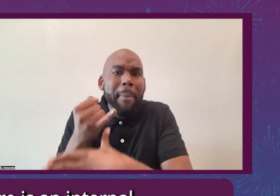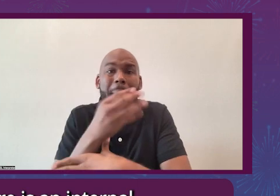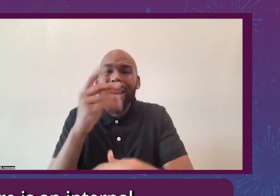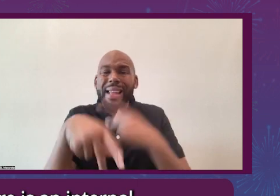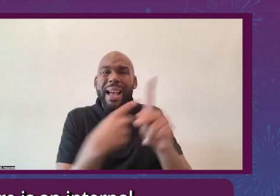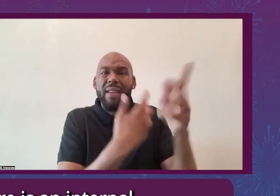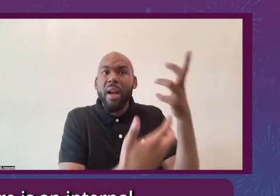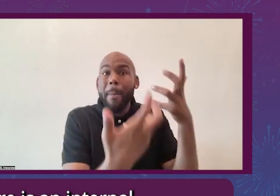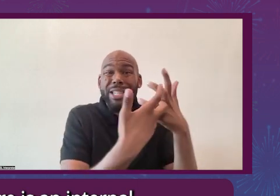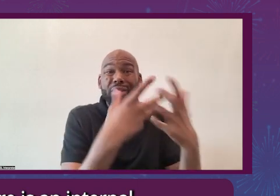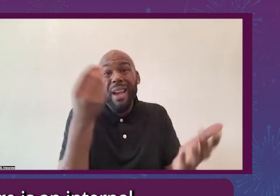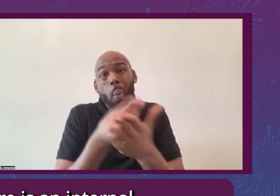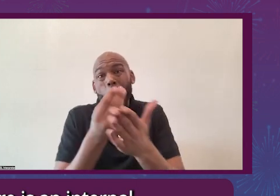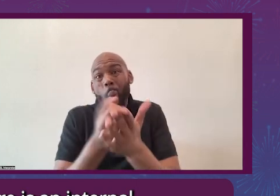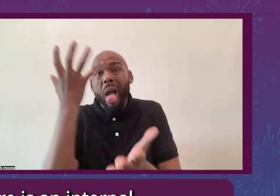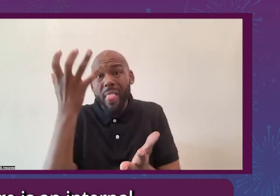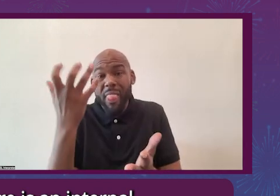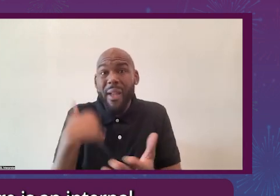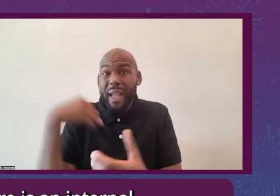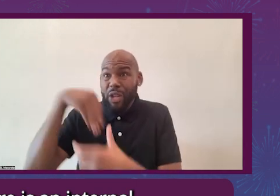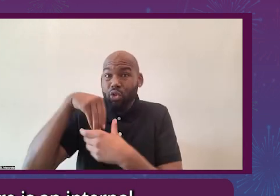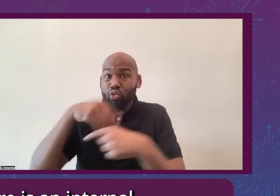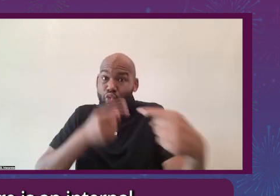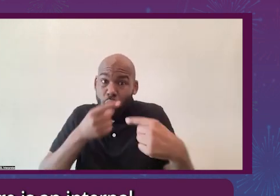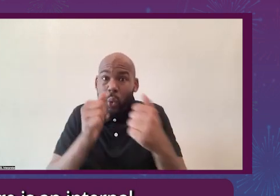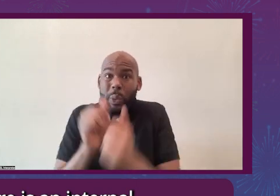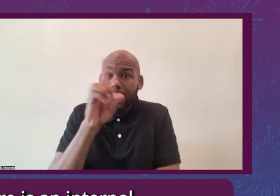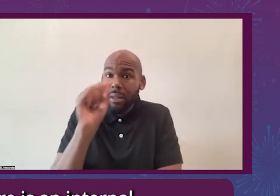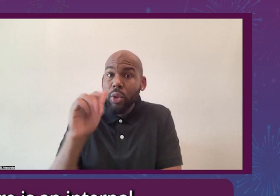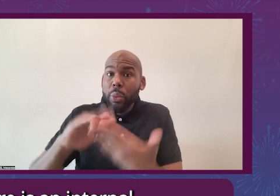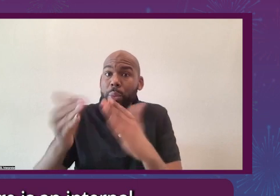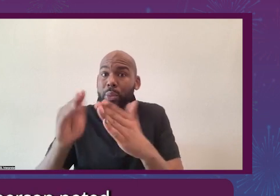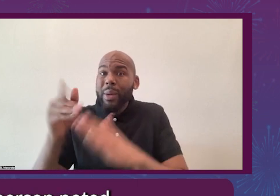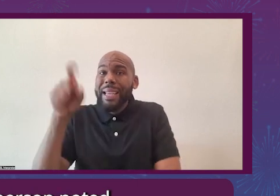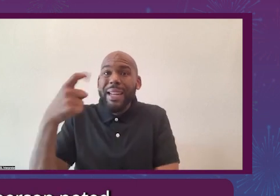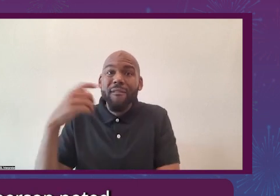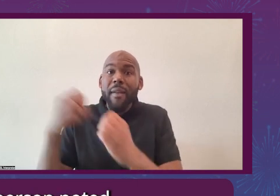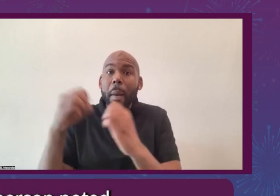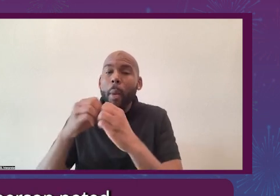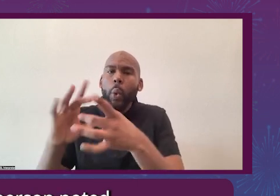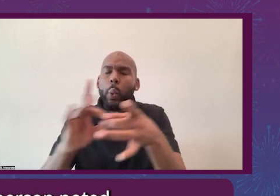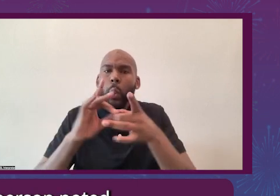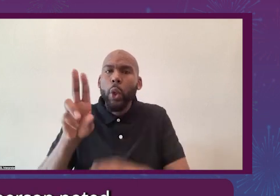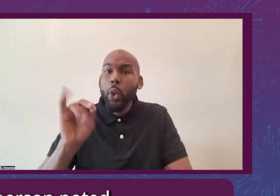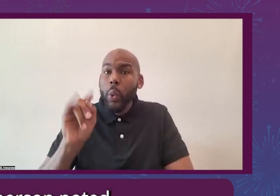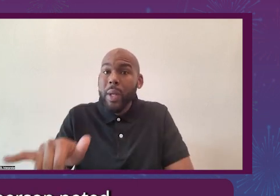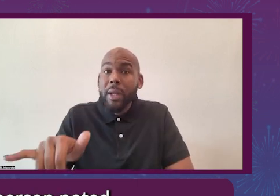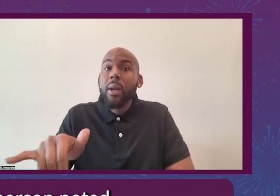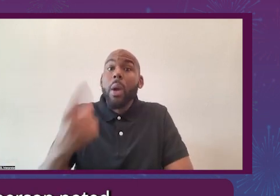of accommodation and wealth. There is an internal struggle amongst the disability community, a need for more